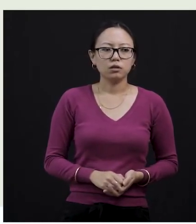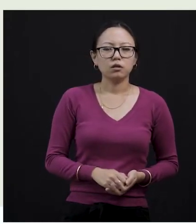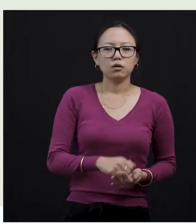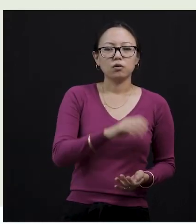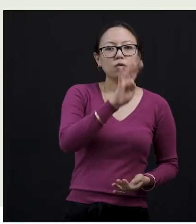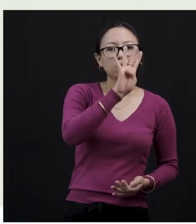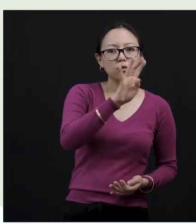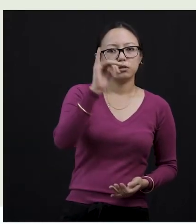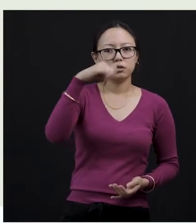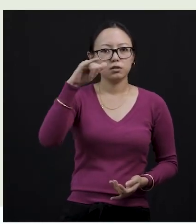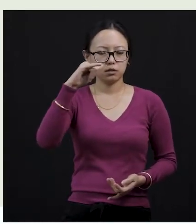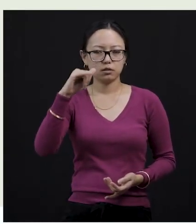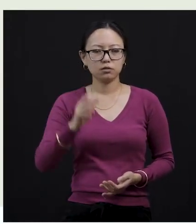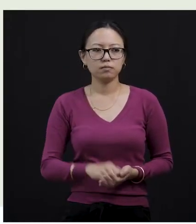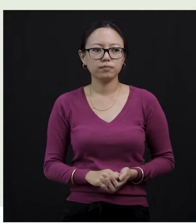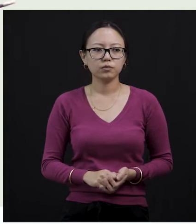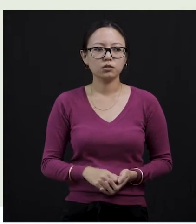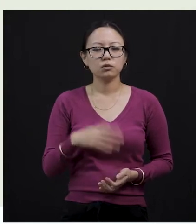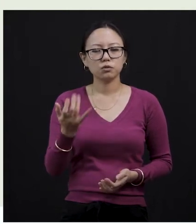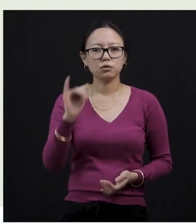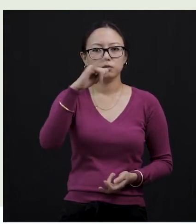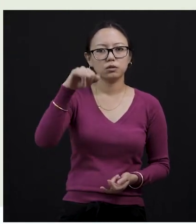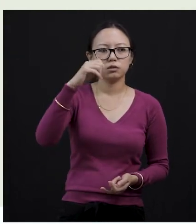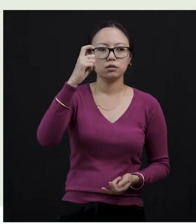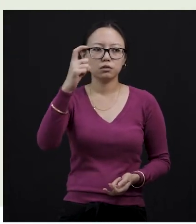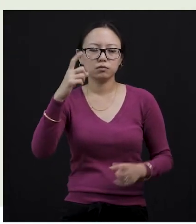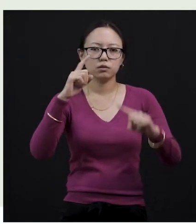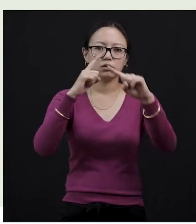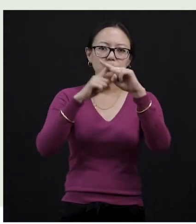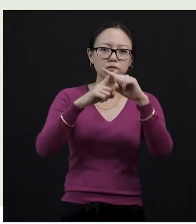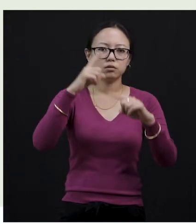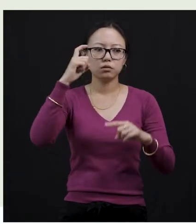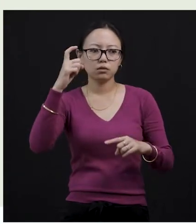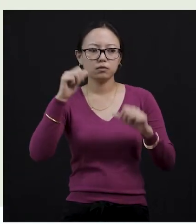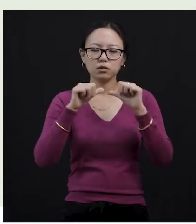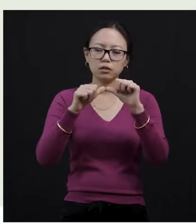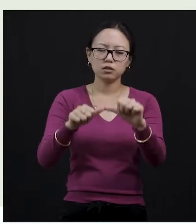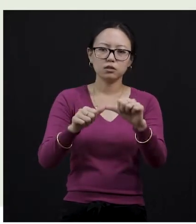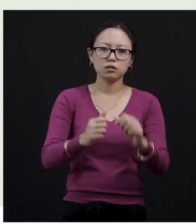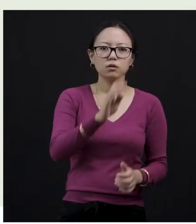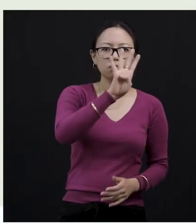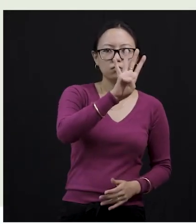get 46, right? So the total number that you got is